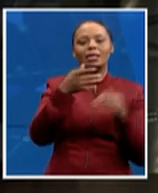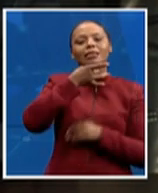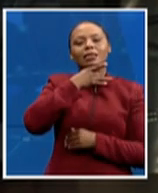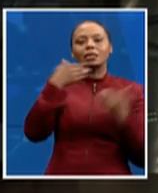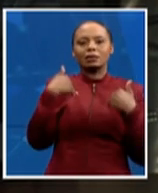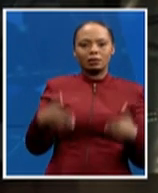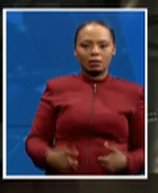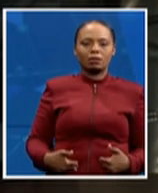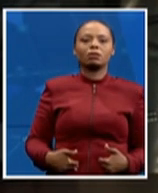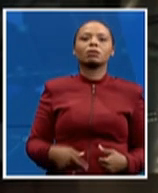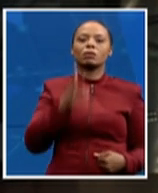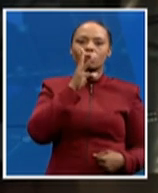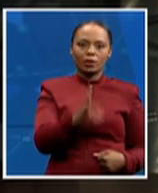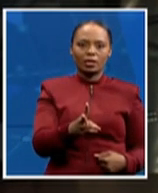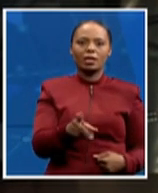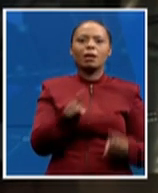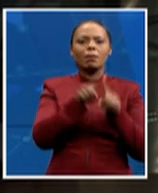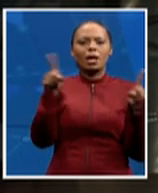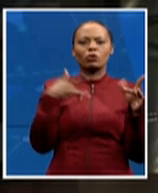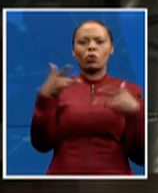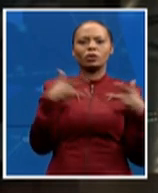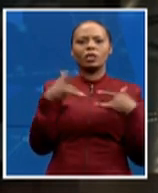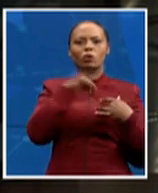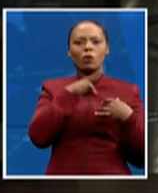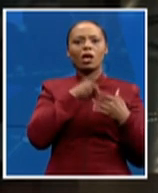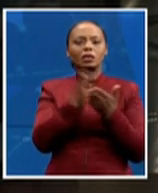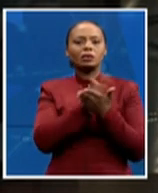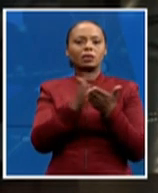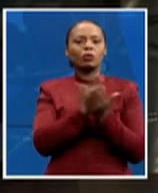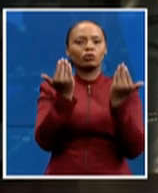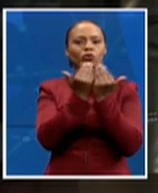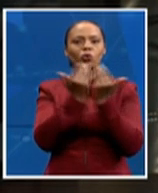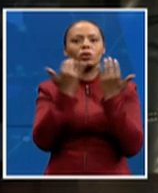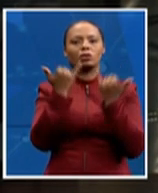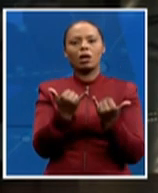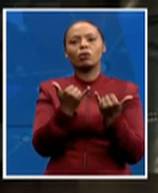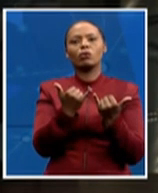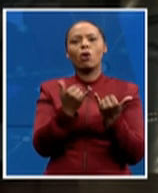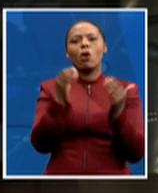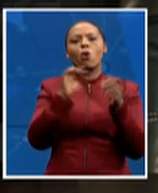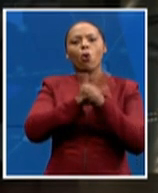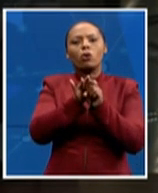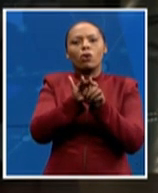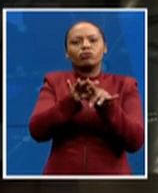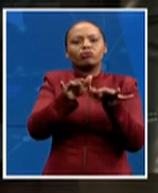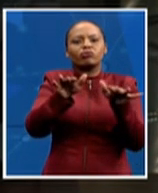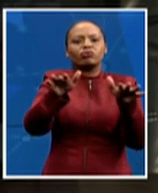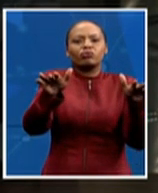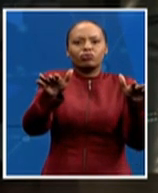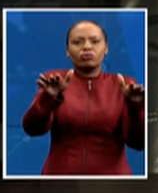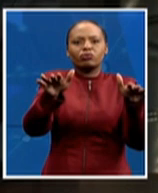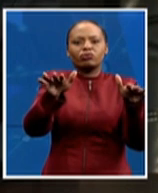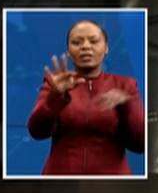have reported high number of infections within a space of few days. For an example,